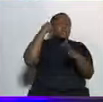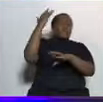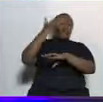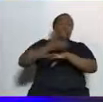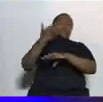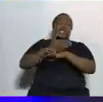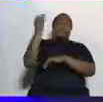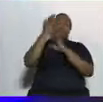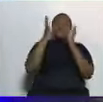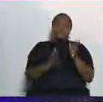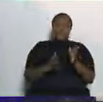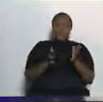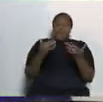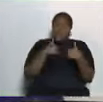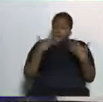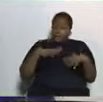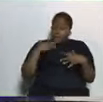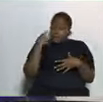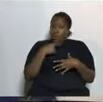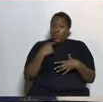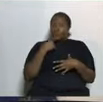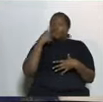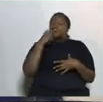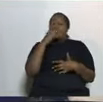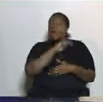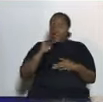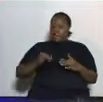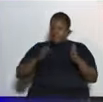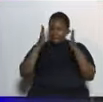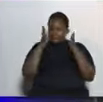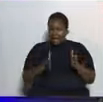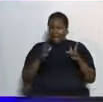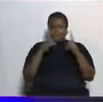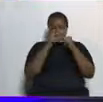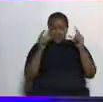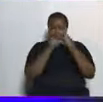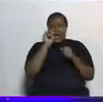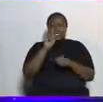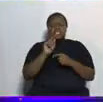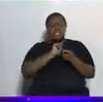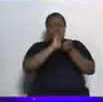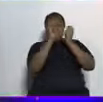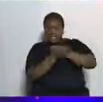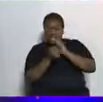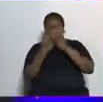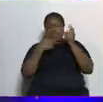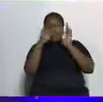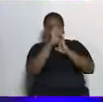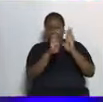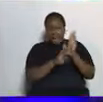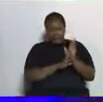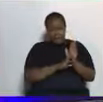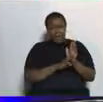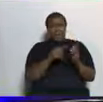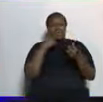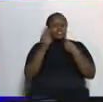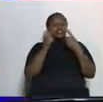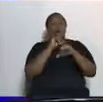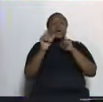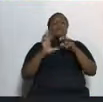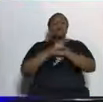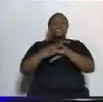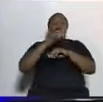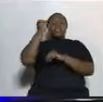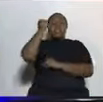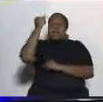to be the Messiah. Their word becomes the word of law for their cults. They drift away from the Bible. They talk about this earthly